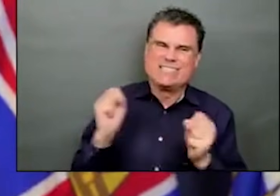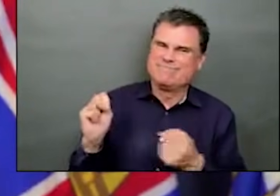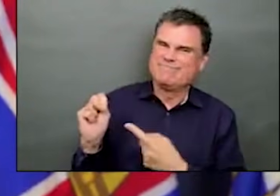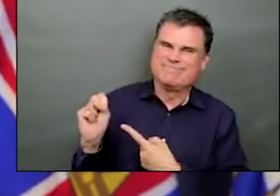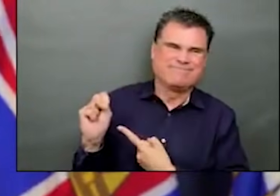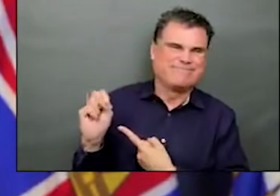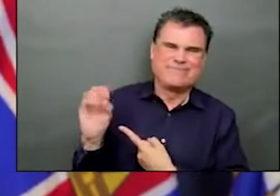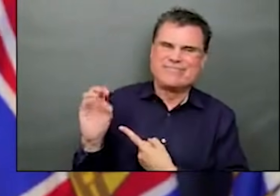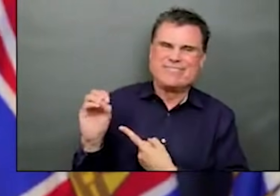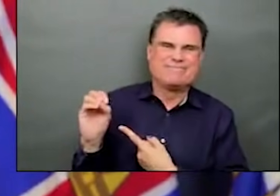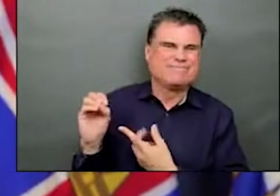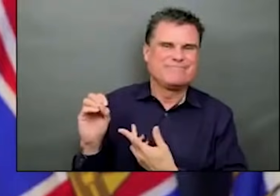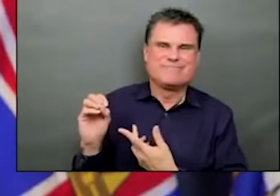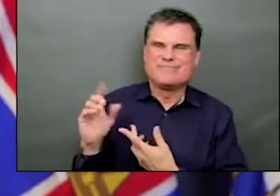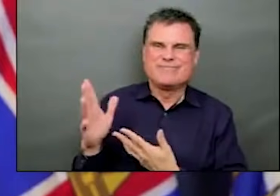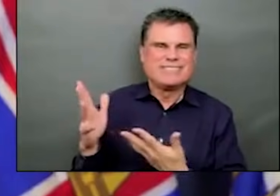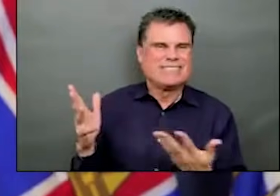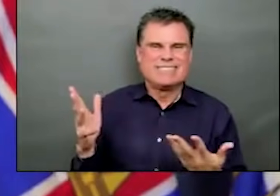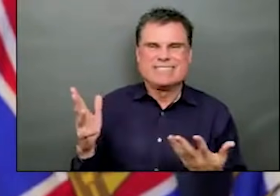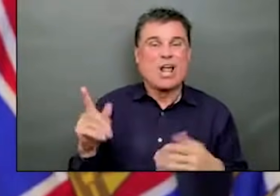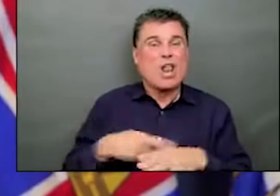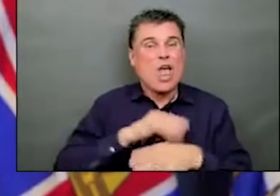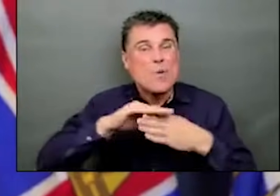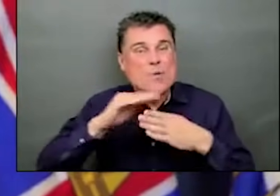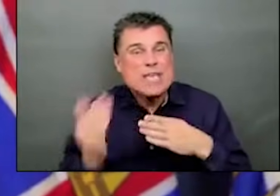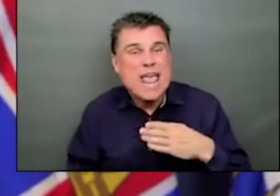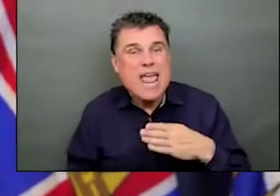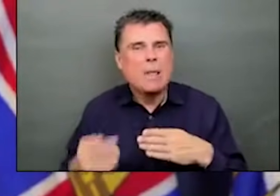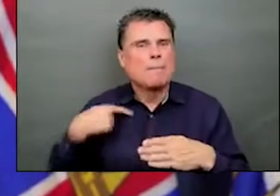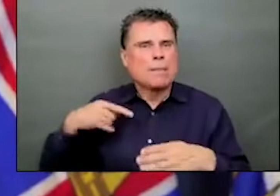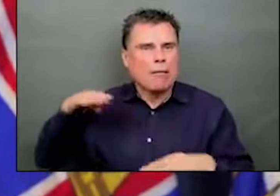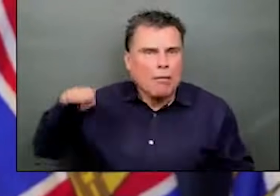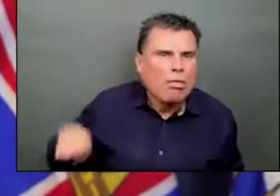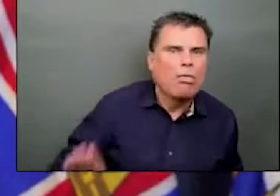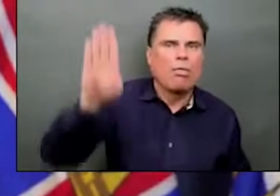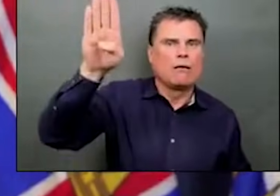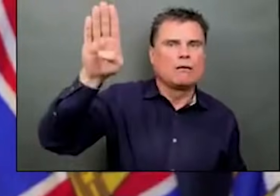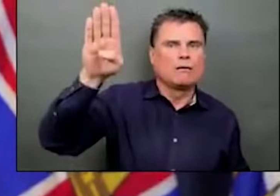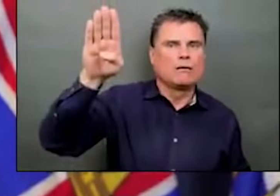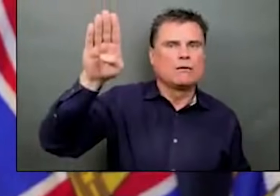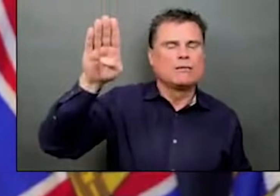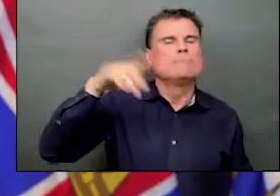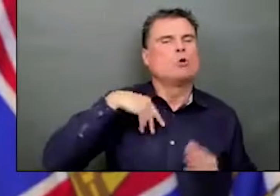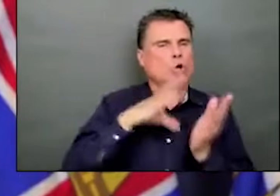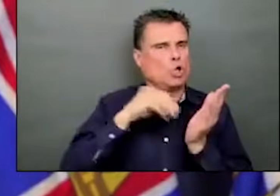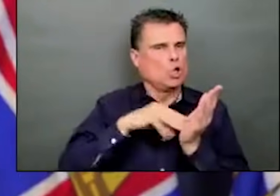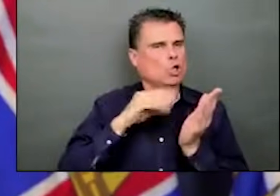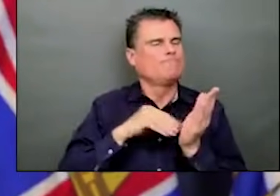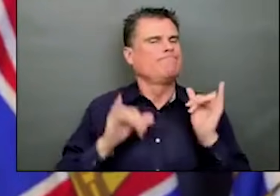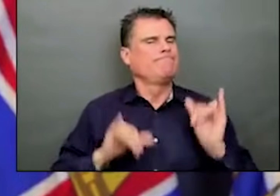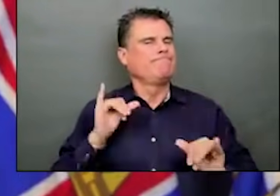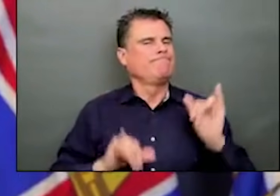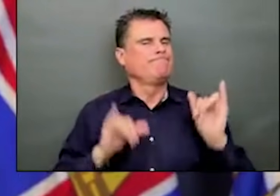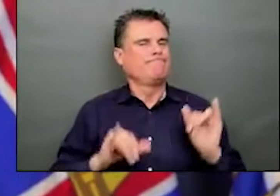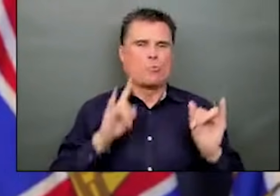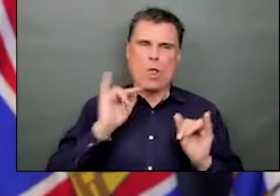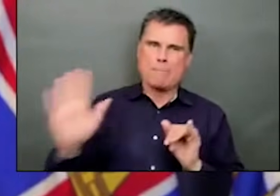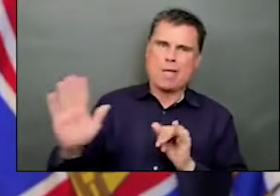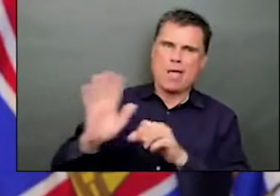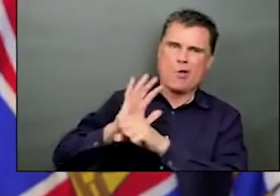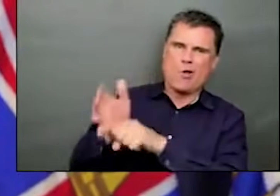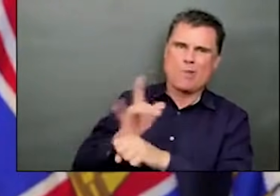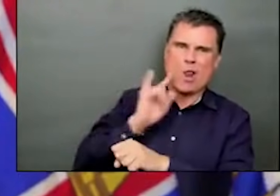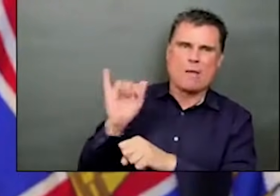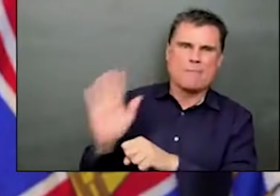a period of a weekend that we saw such a dramatic increase. So we learned from that, and at that point, because our public health resources